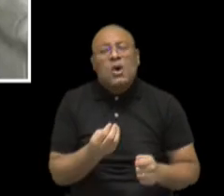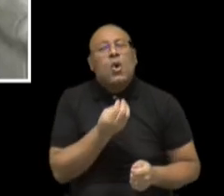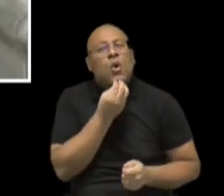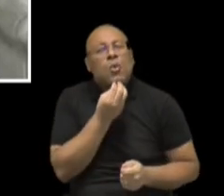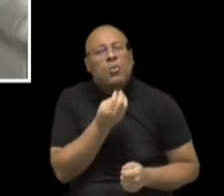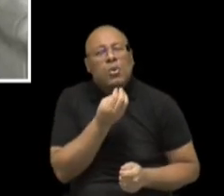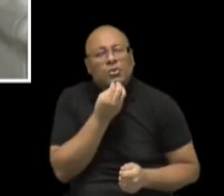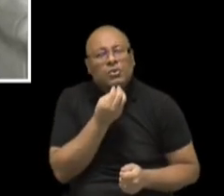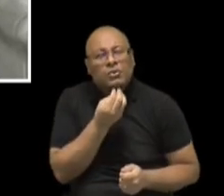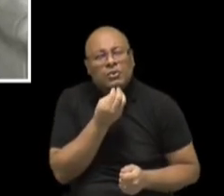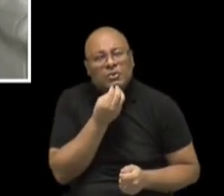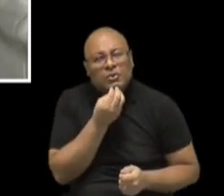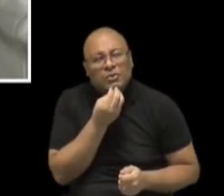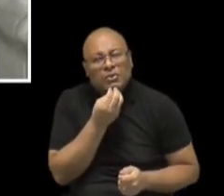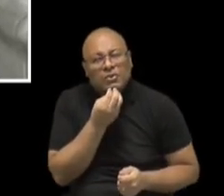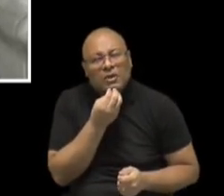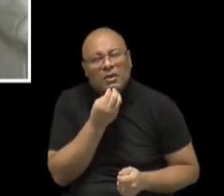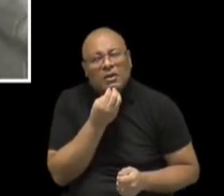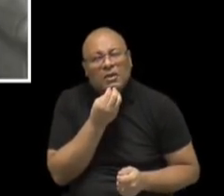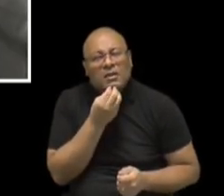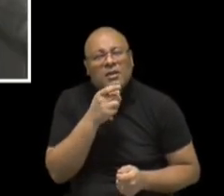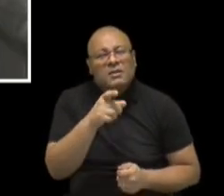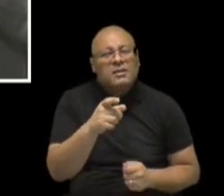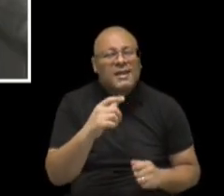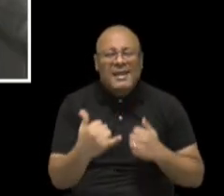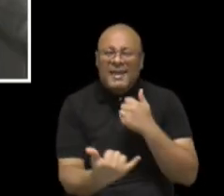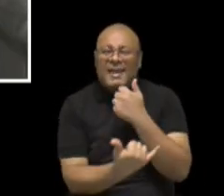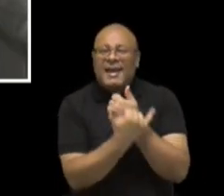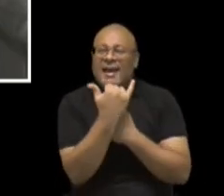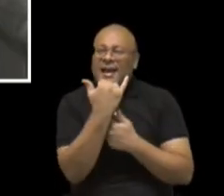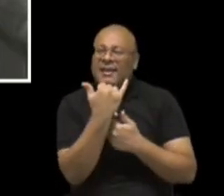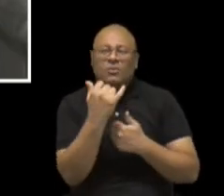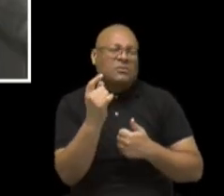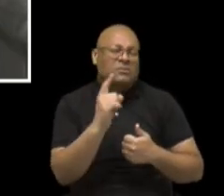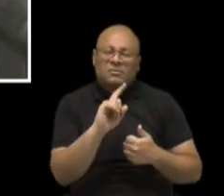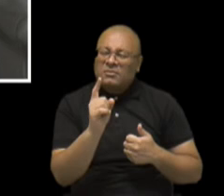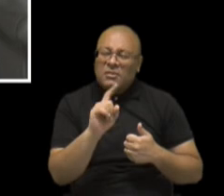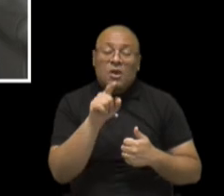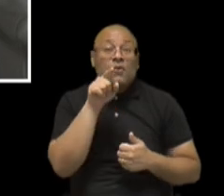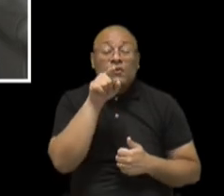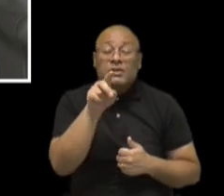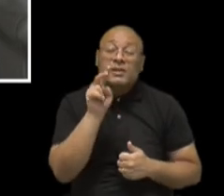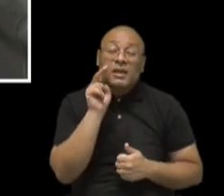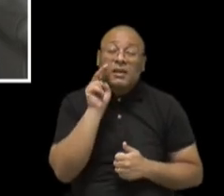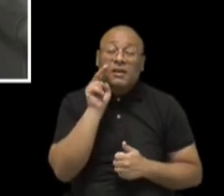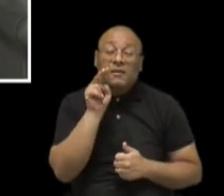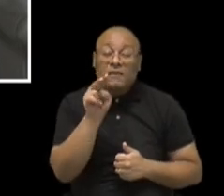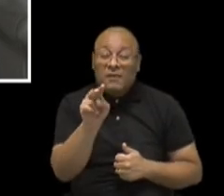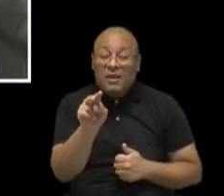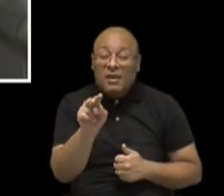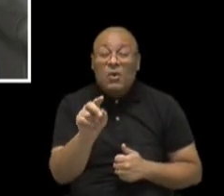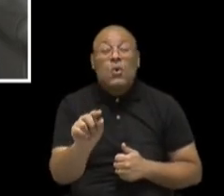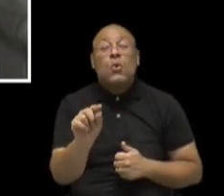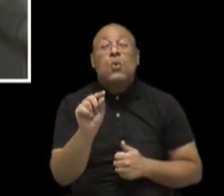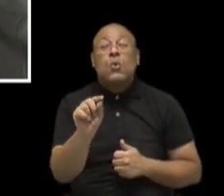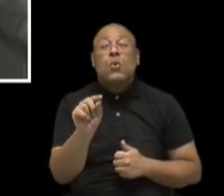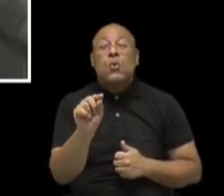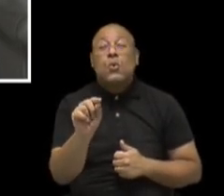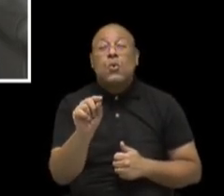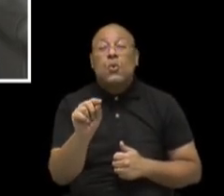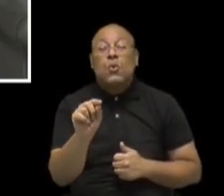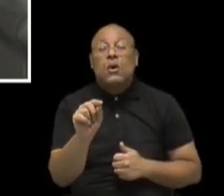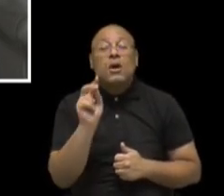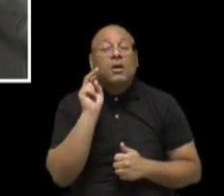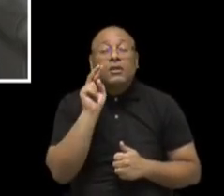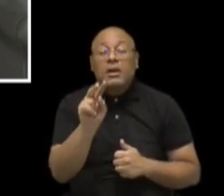would be the biggest mistake. We have to see why this kind of see it as